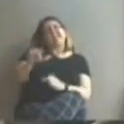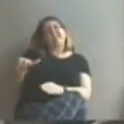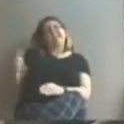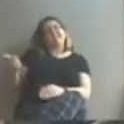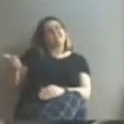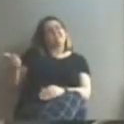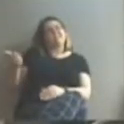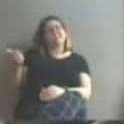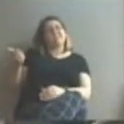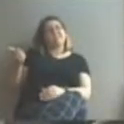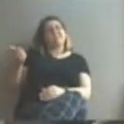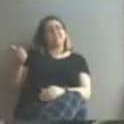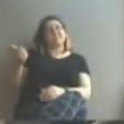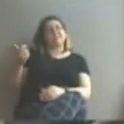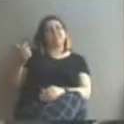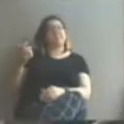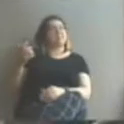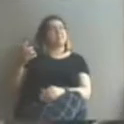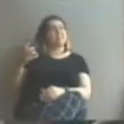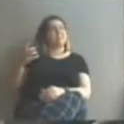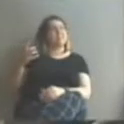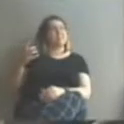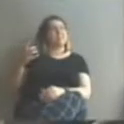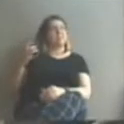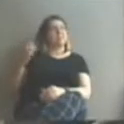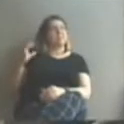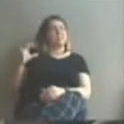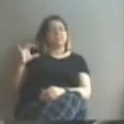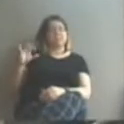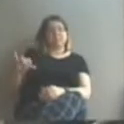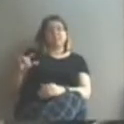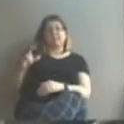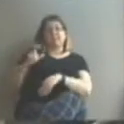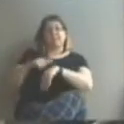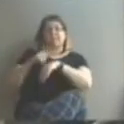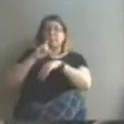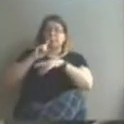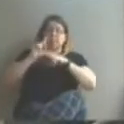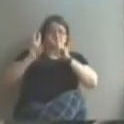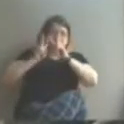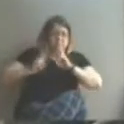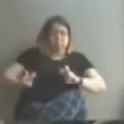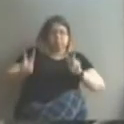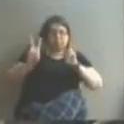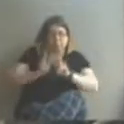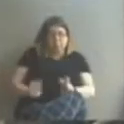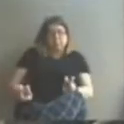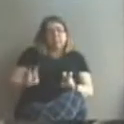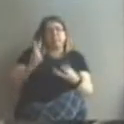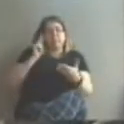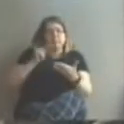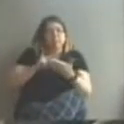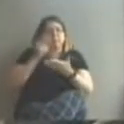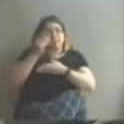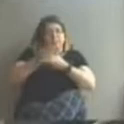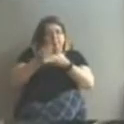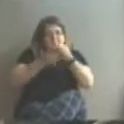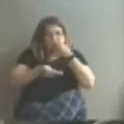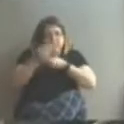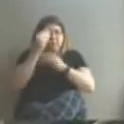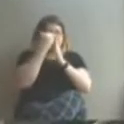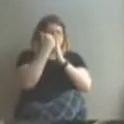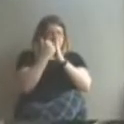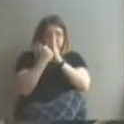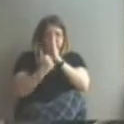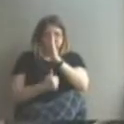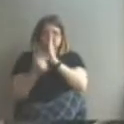others that this is the time that we're getting the magnifying glass, looking at the budget, looking at the list of what